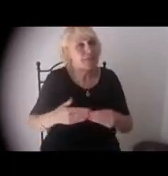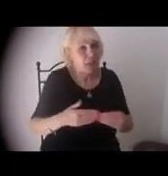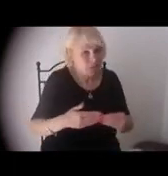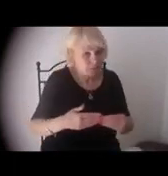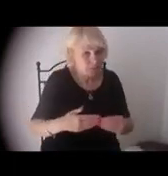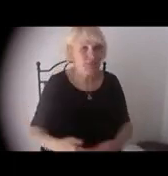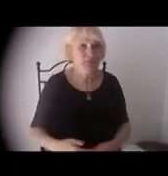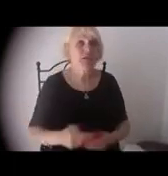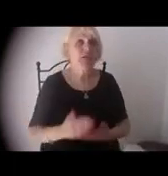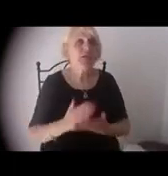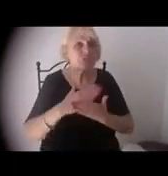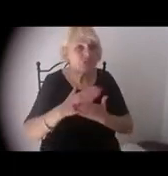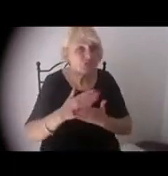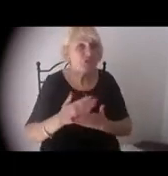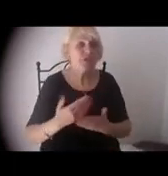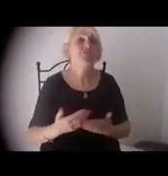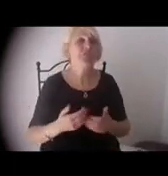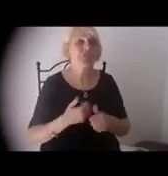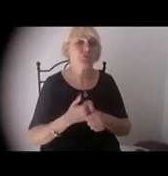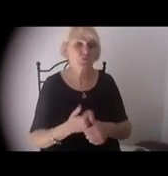needs together.